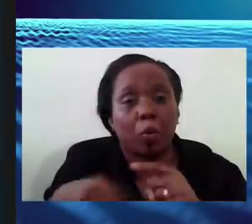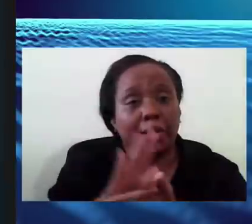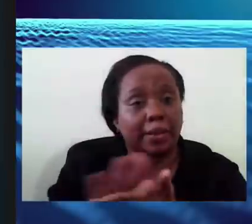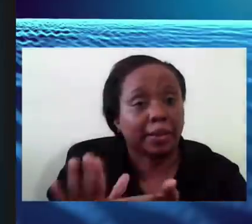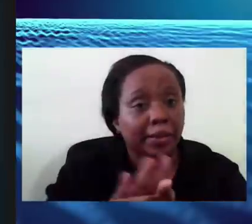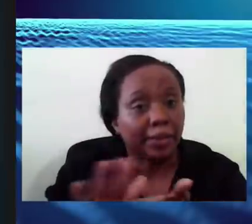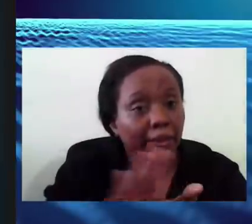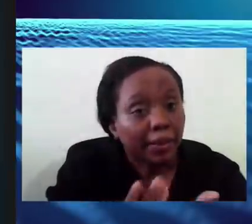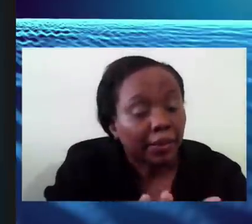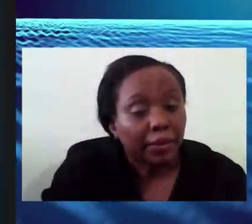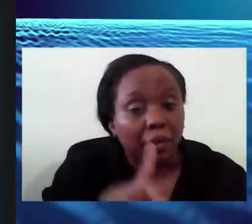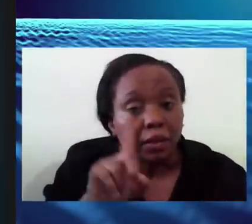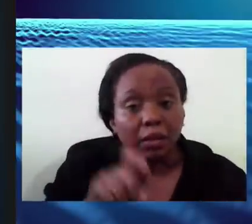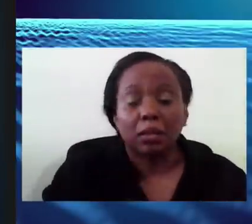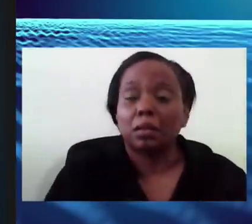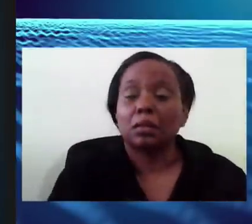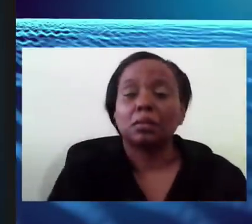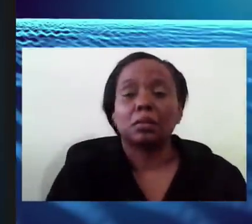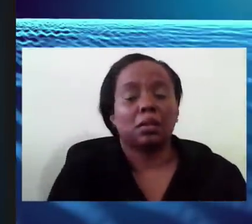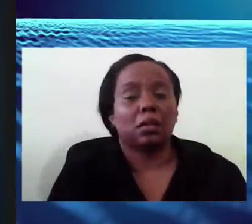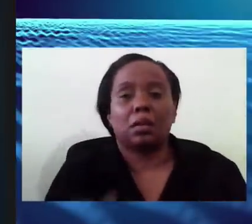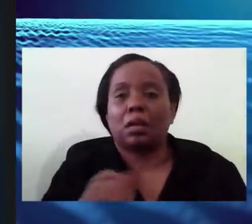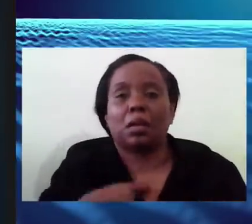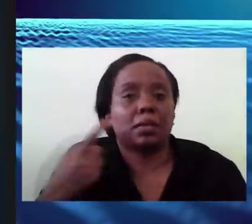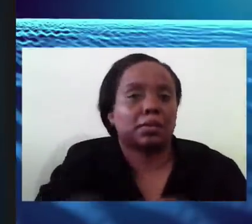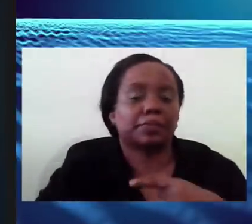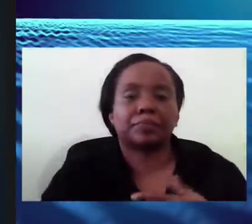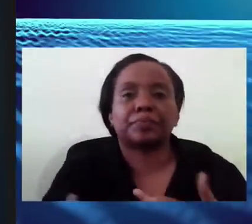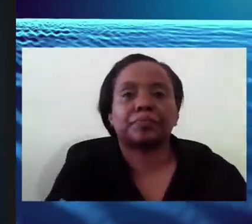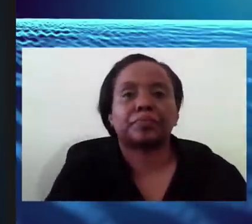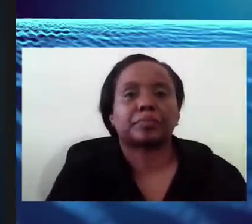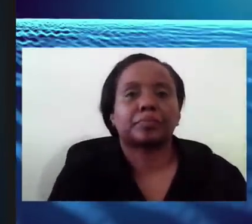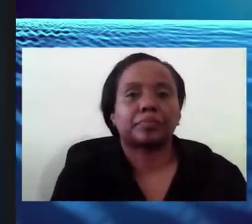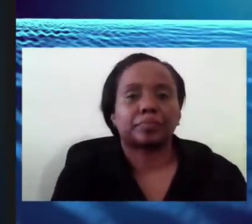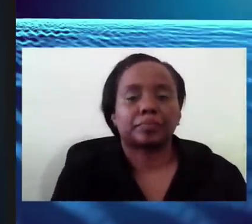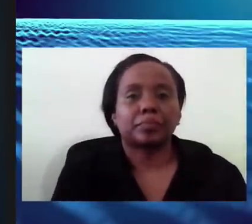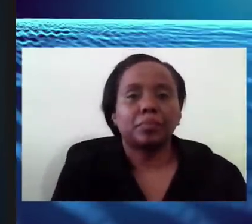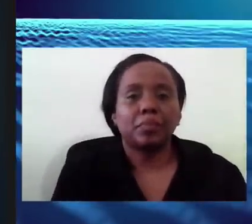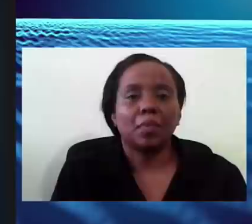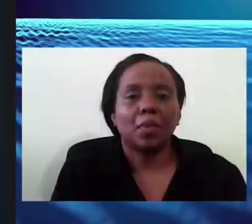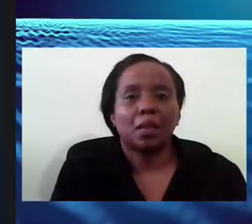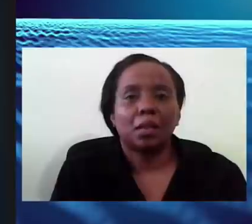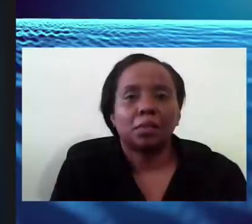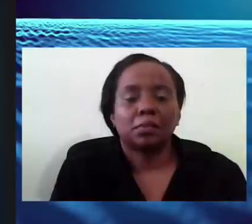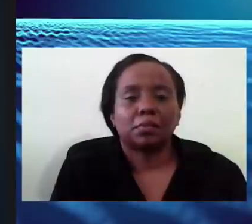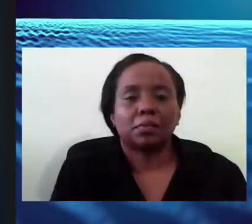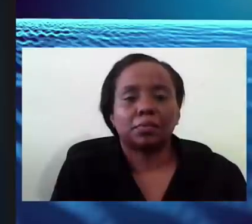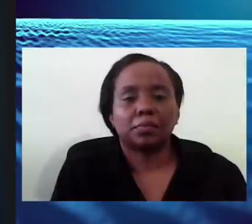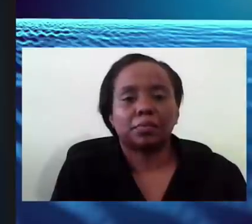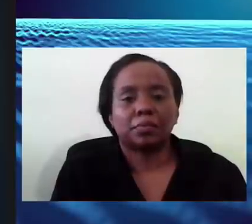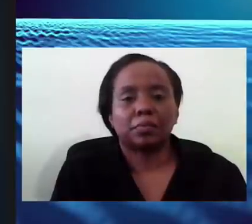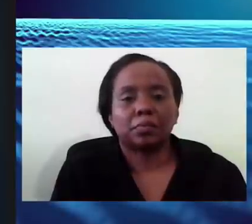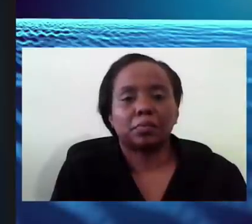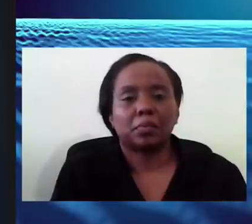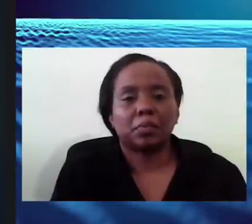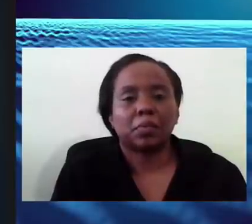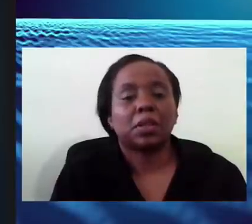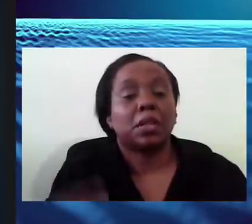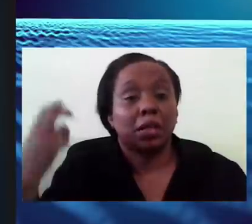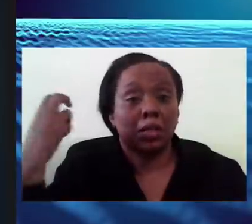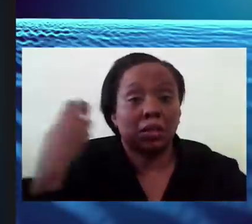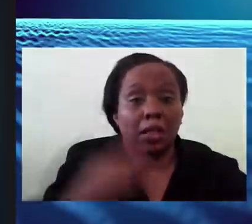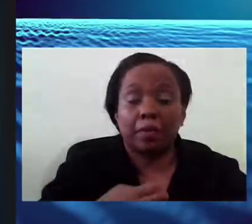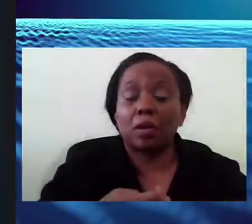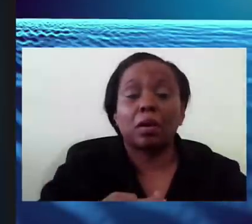I can't at this point in time. As I understand it, the difficulty we had was in customer-facing services, so services that